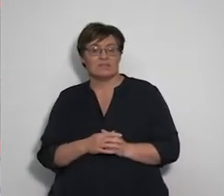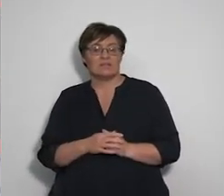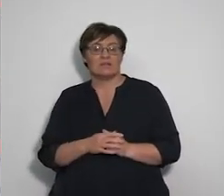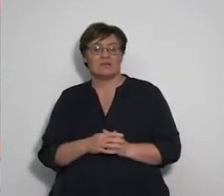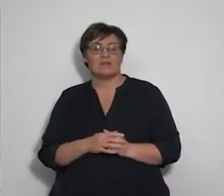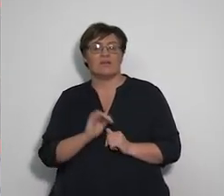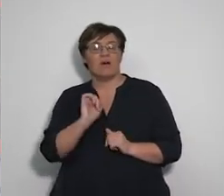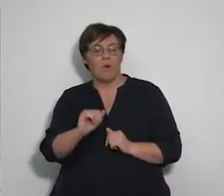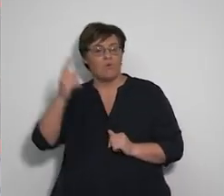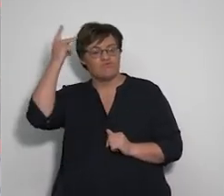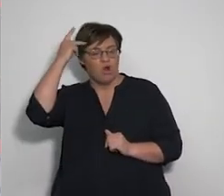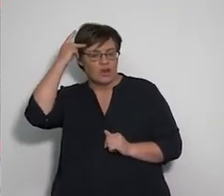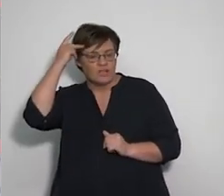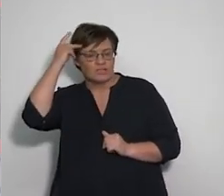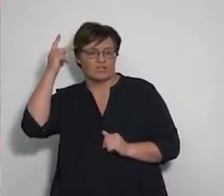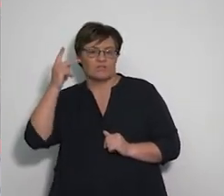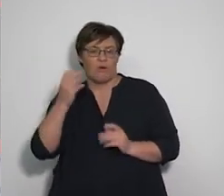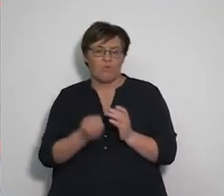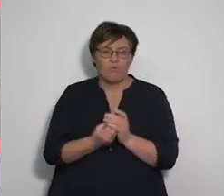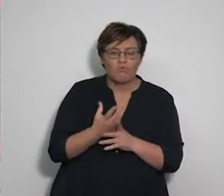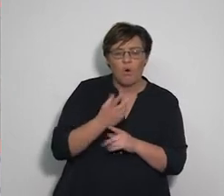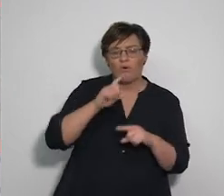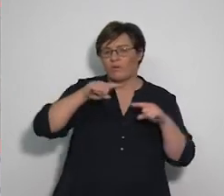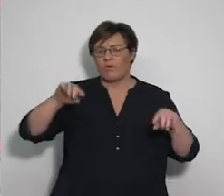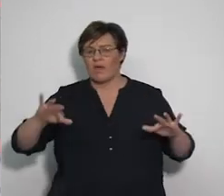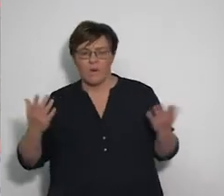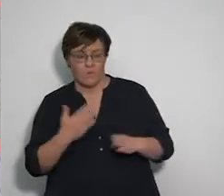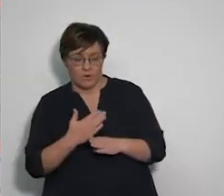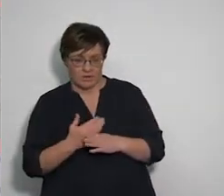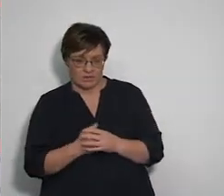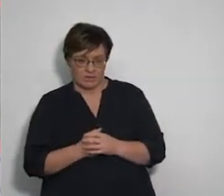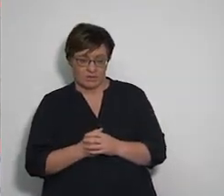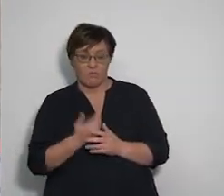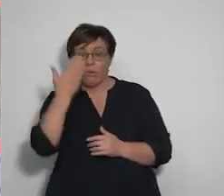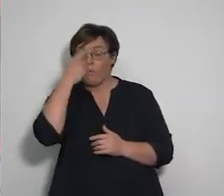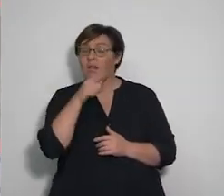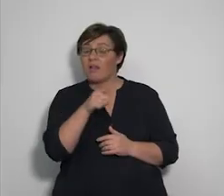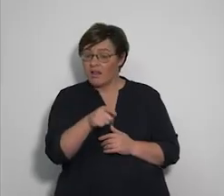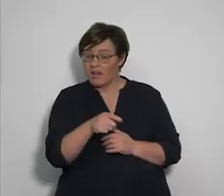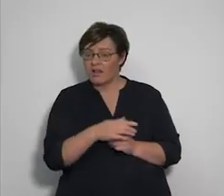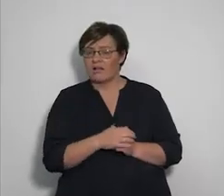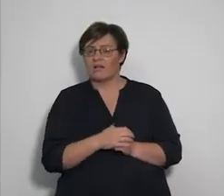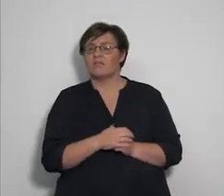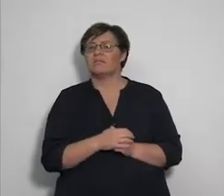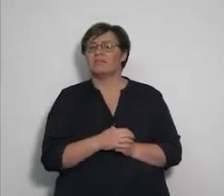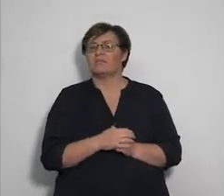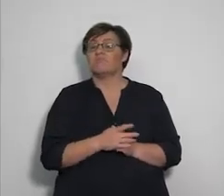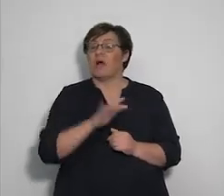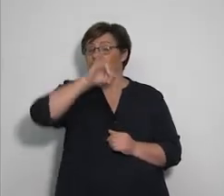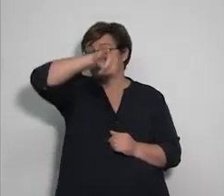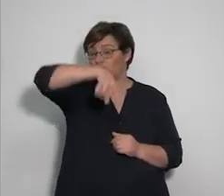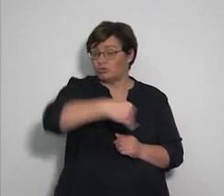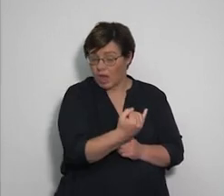the test question all your knowledge about growth curves. We know that the growth curve could be